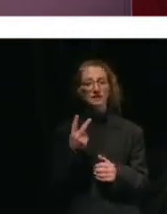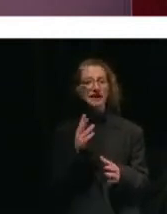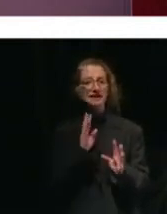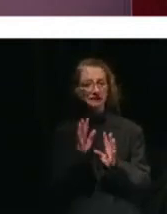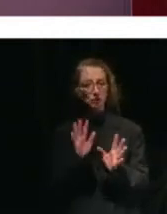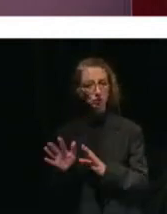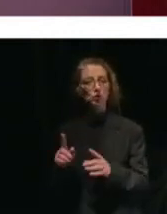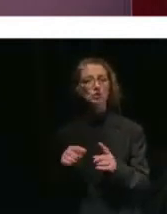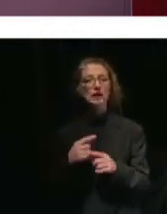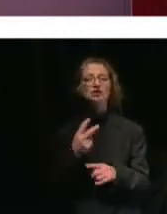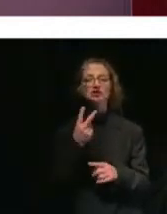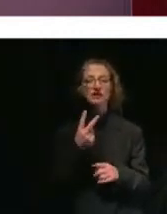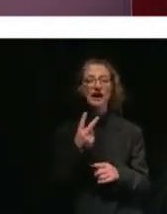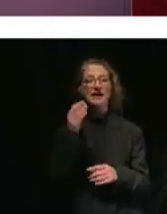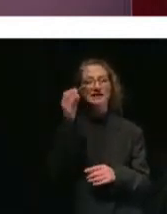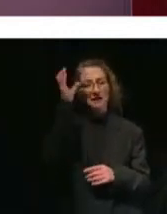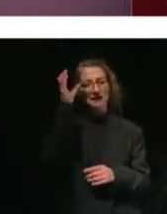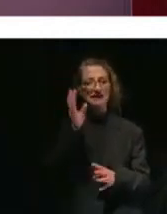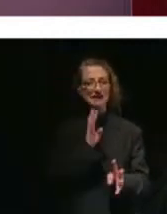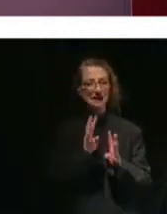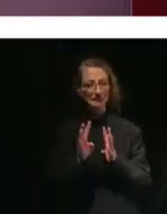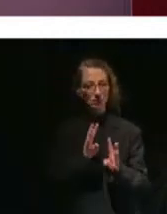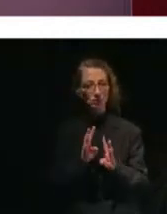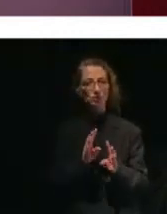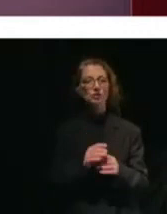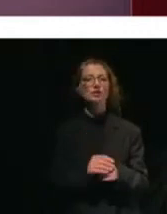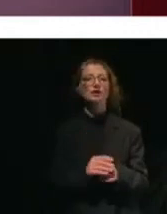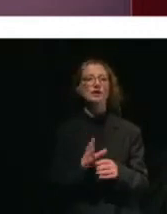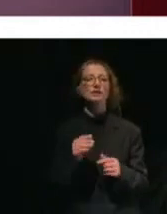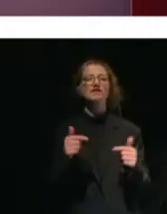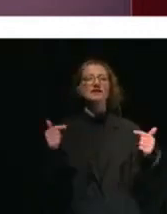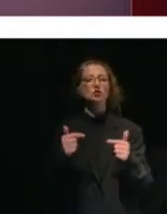There were also 2 expert interviews.